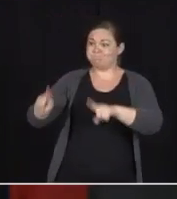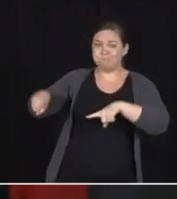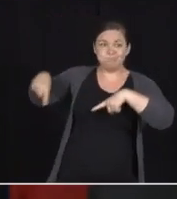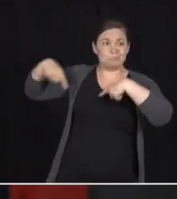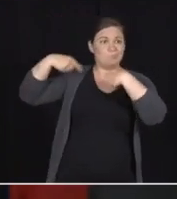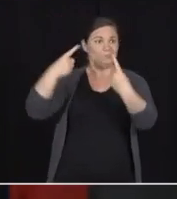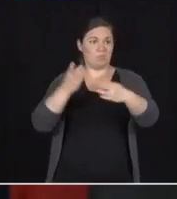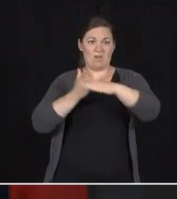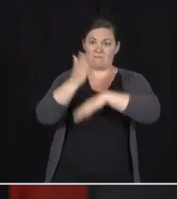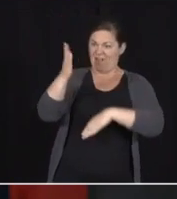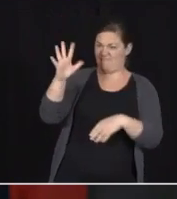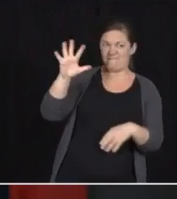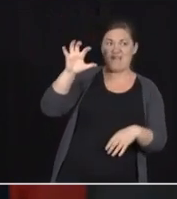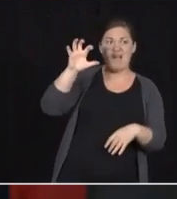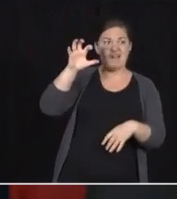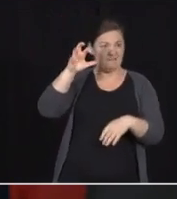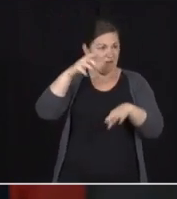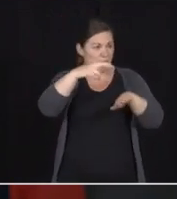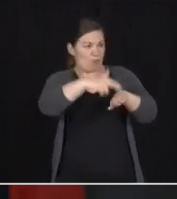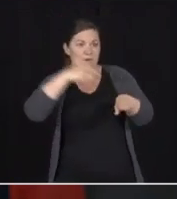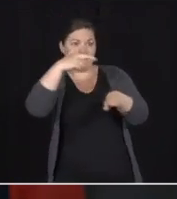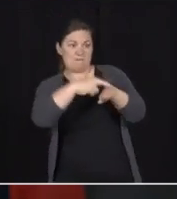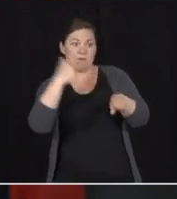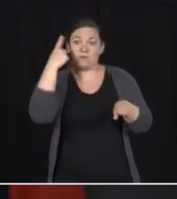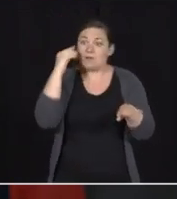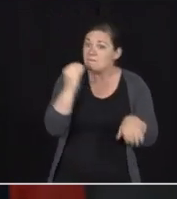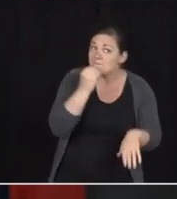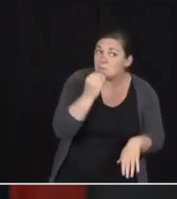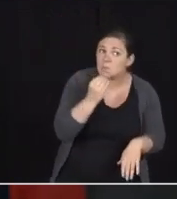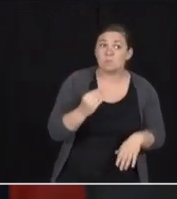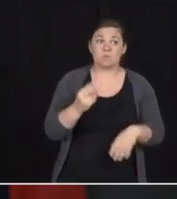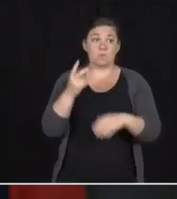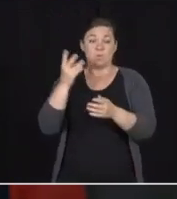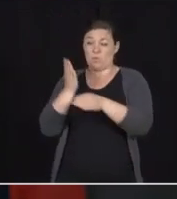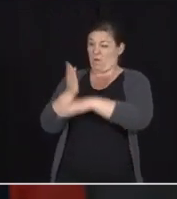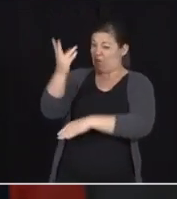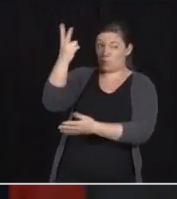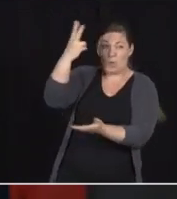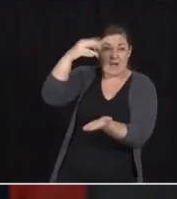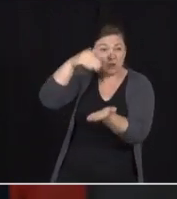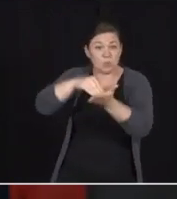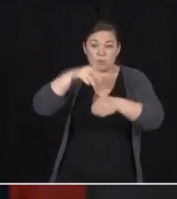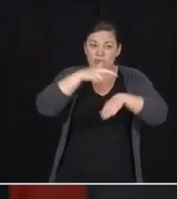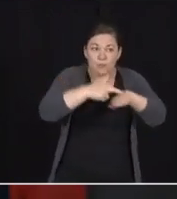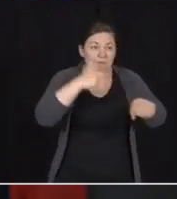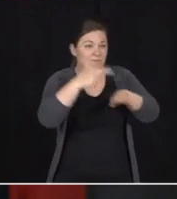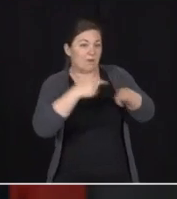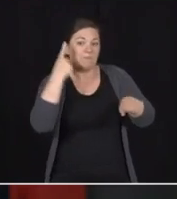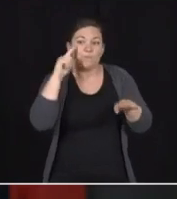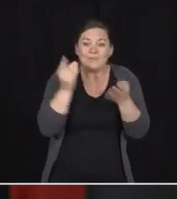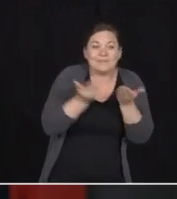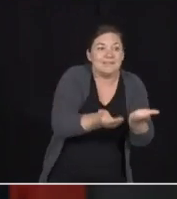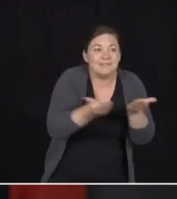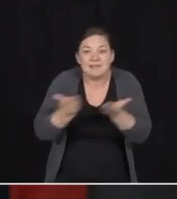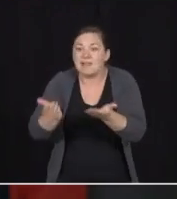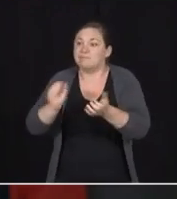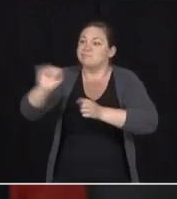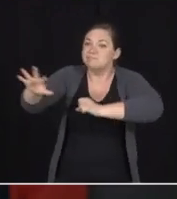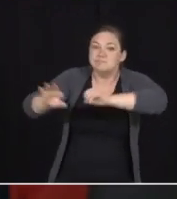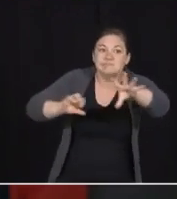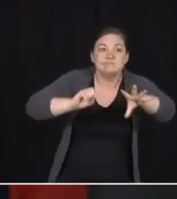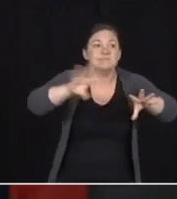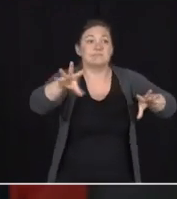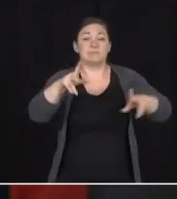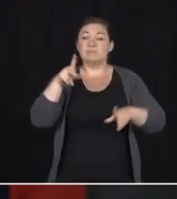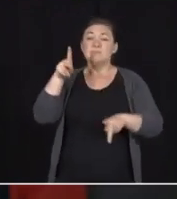and over 2,000 essential supply referrals for deliveries to those in isolation, low-income